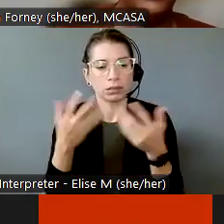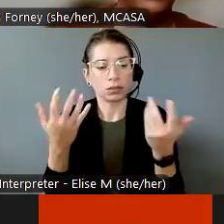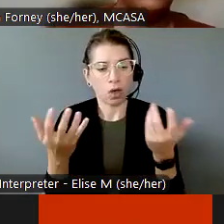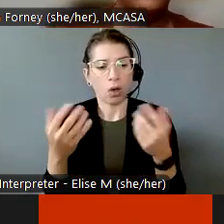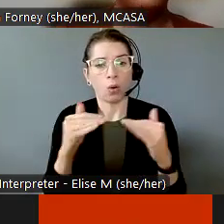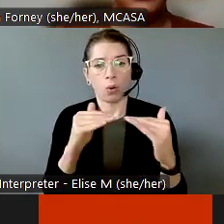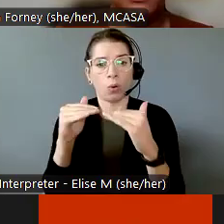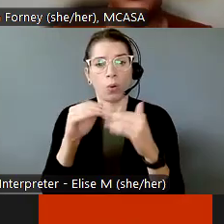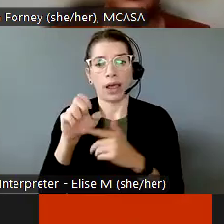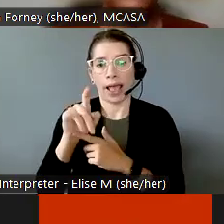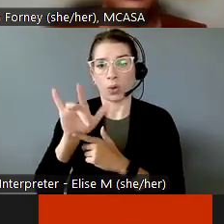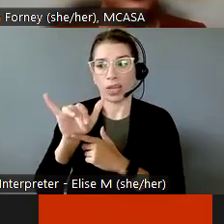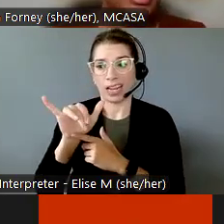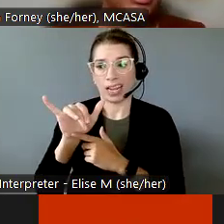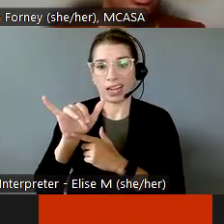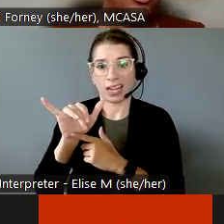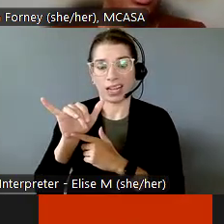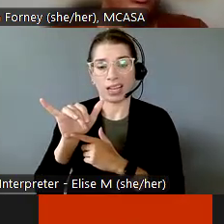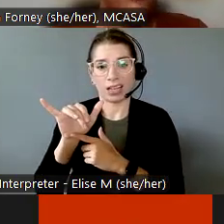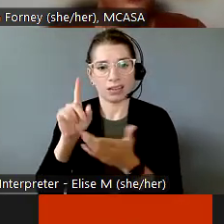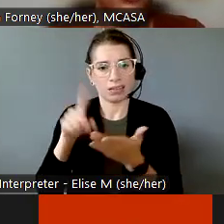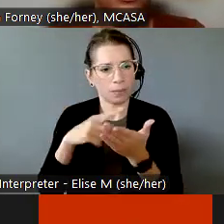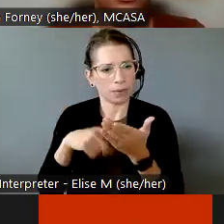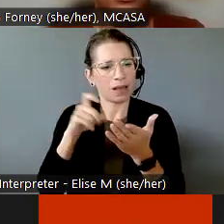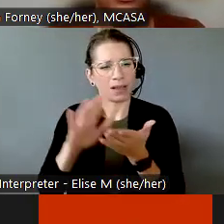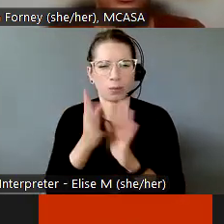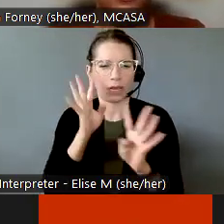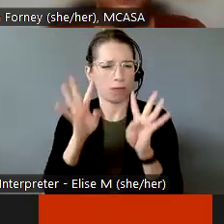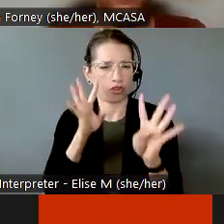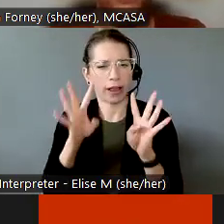equitable, sometimes that looks like we got to get creative.